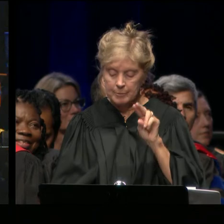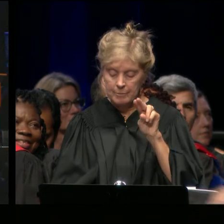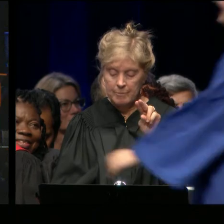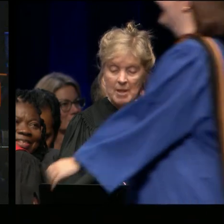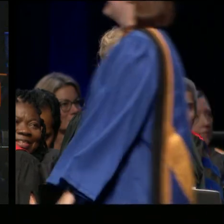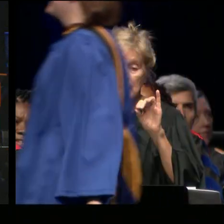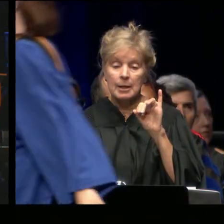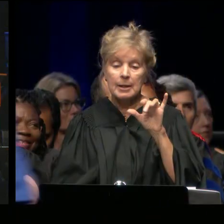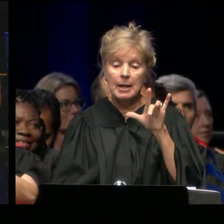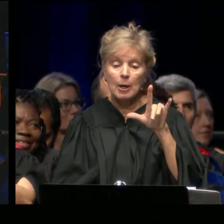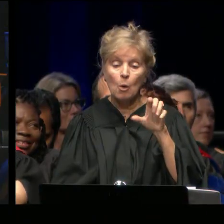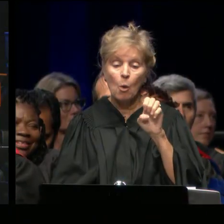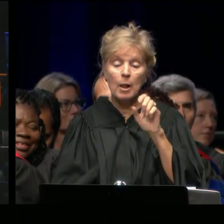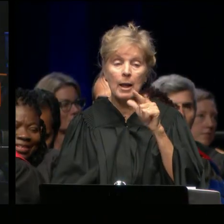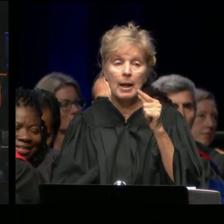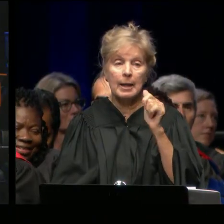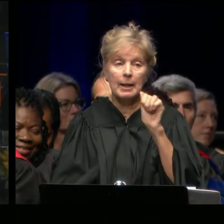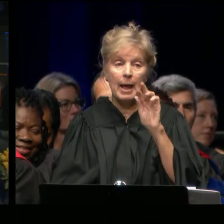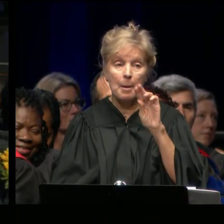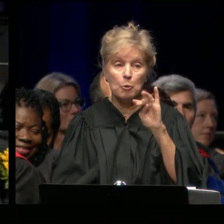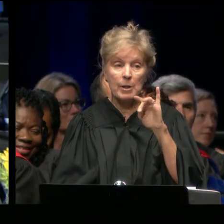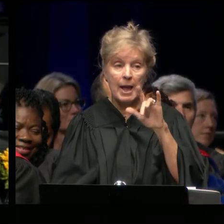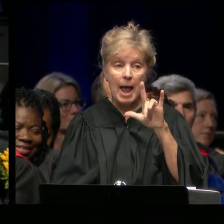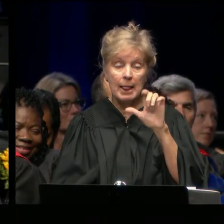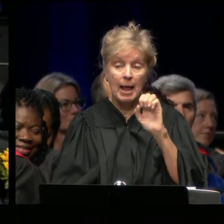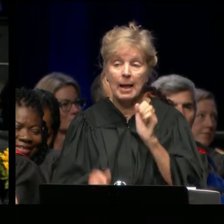Nicole Gabriele, with distinction.